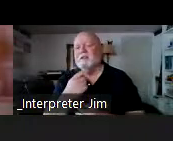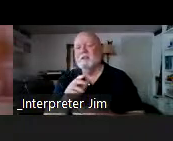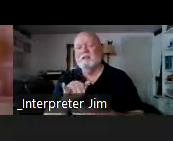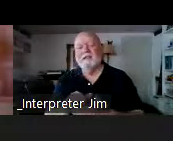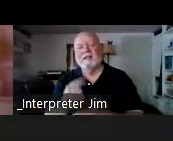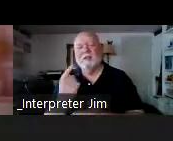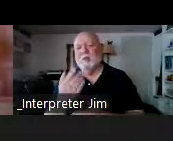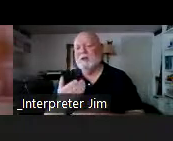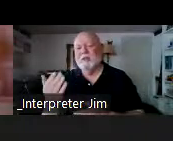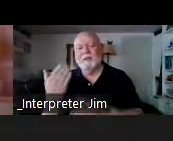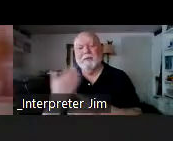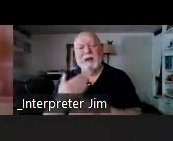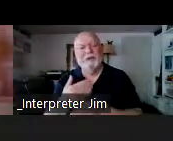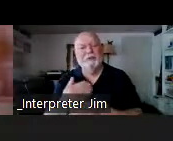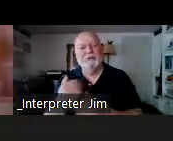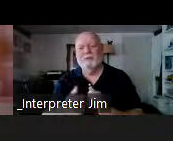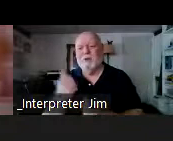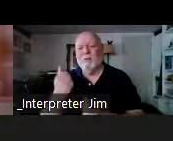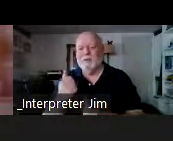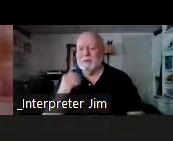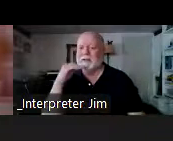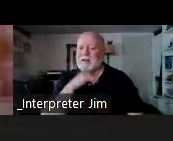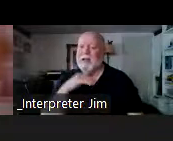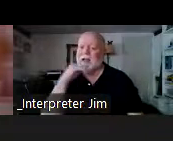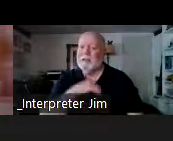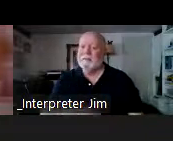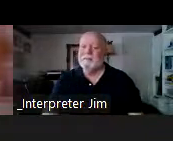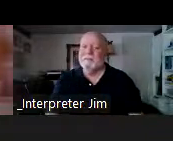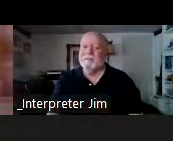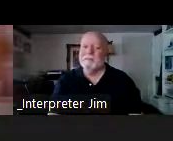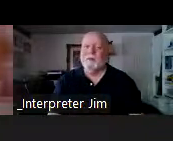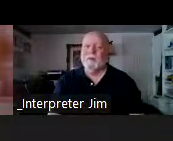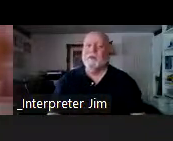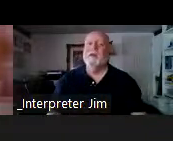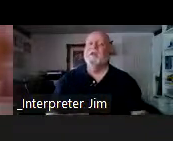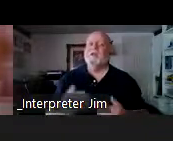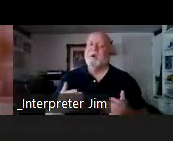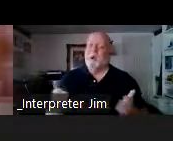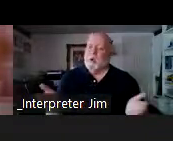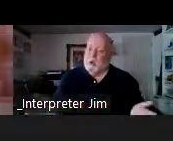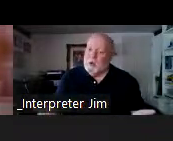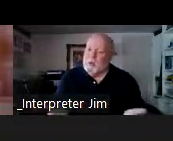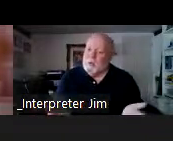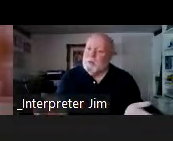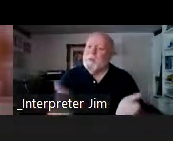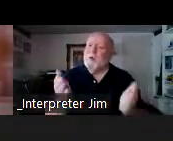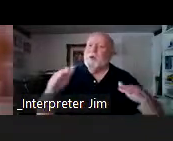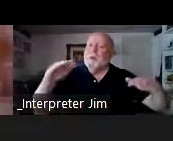the most, the lying. So this promoting balance, promoting awareness, fostering